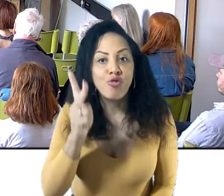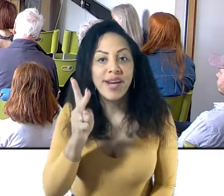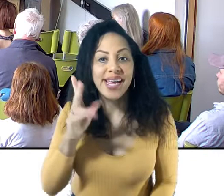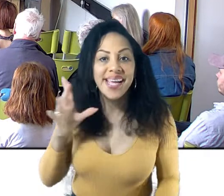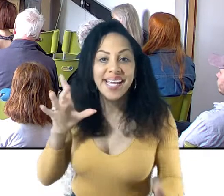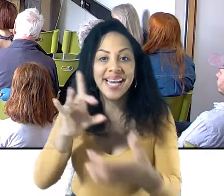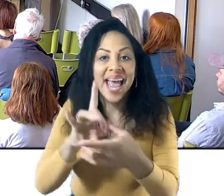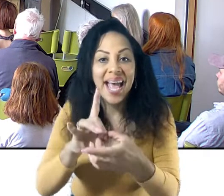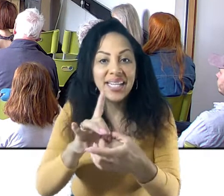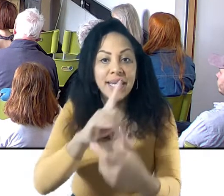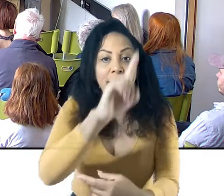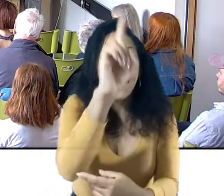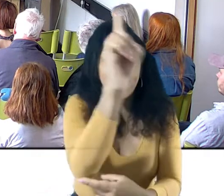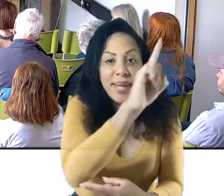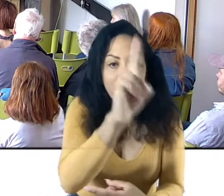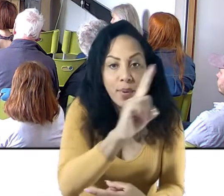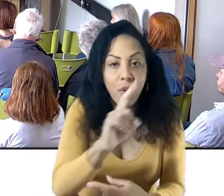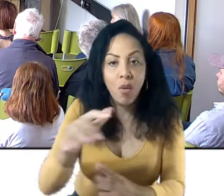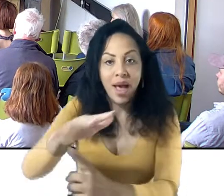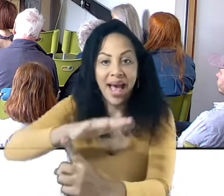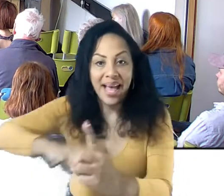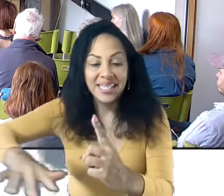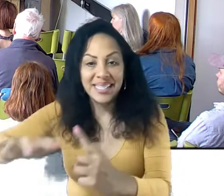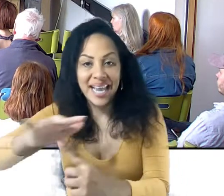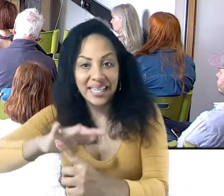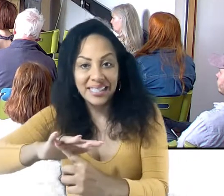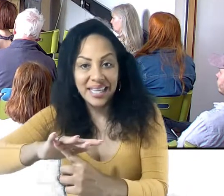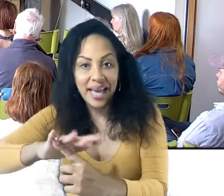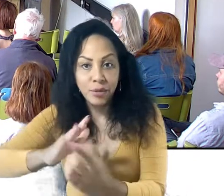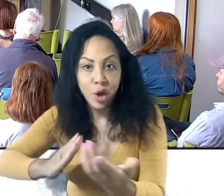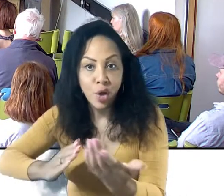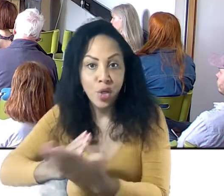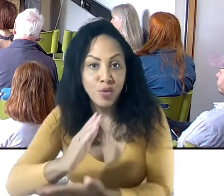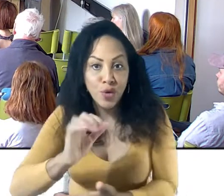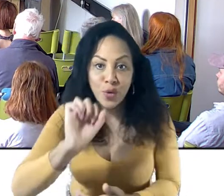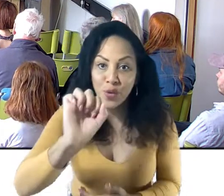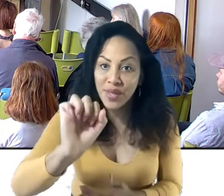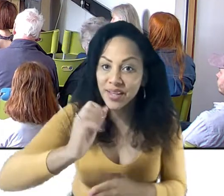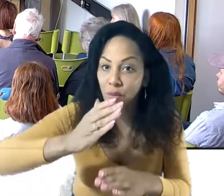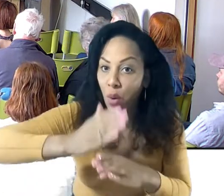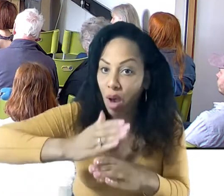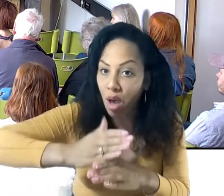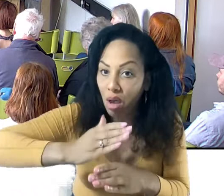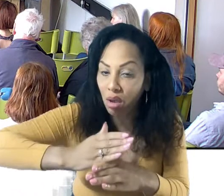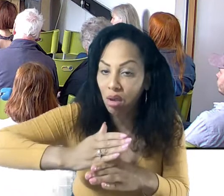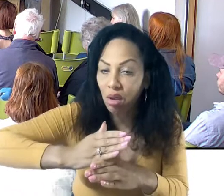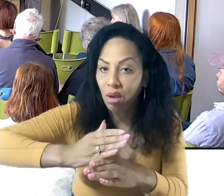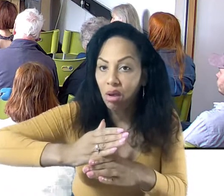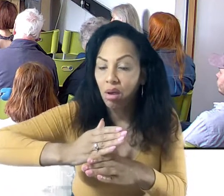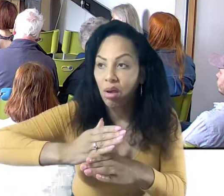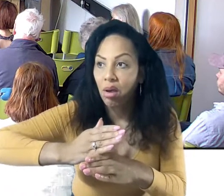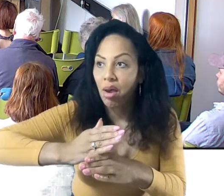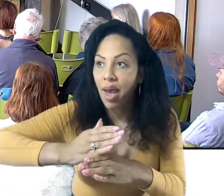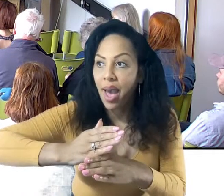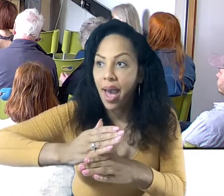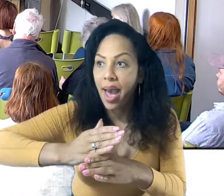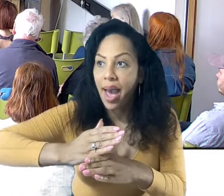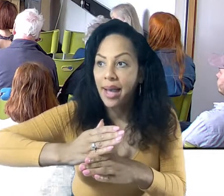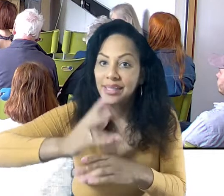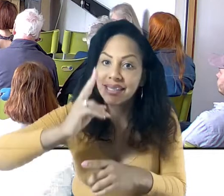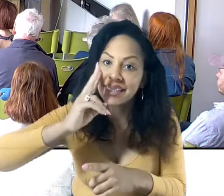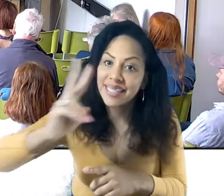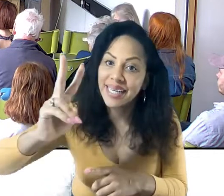and to the imagination, to be able to imagine what is possible, and particularly the role